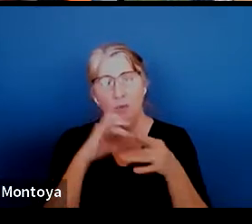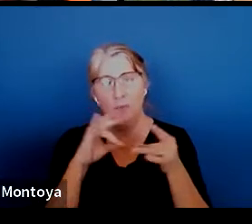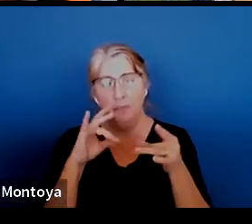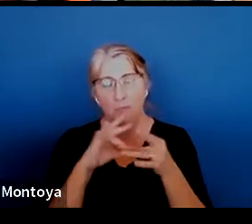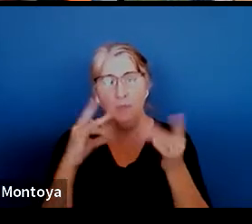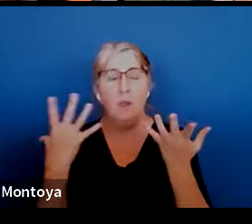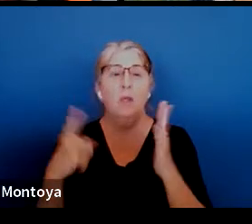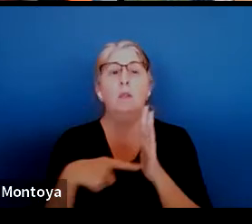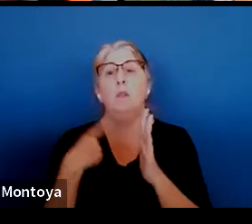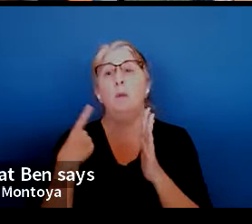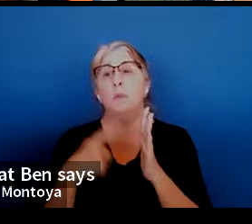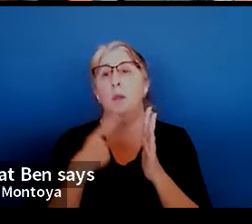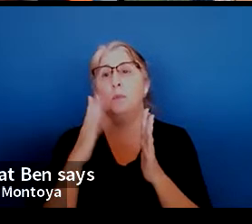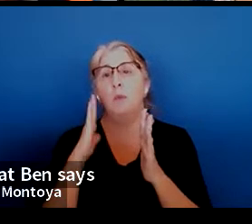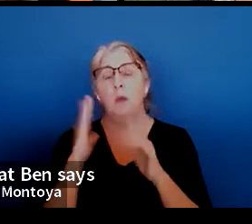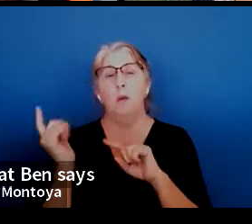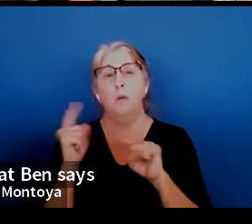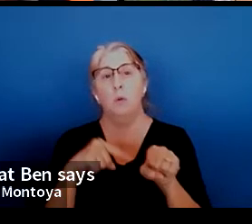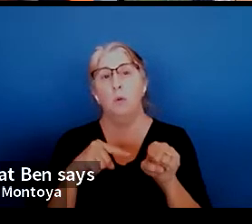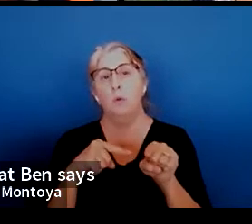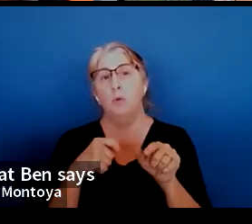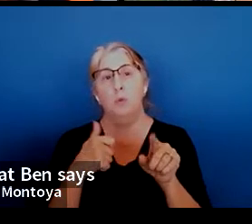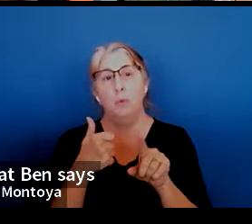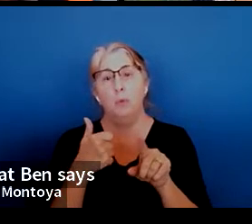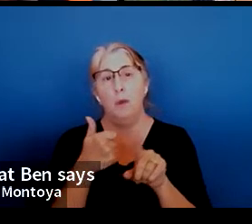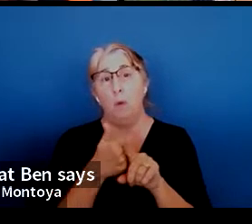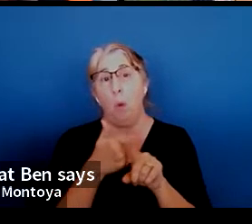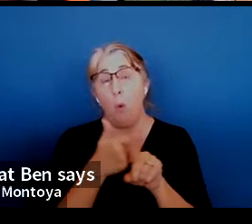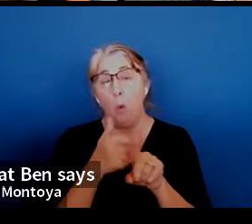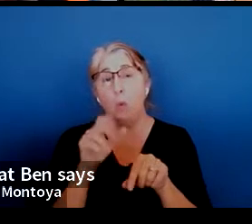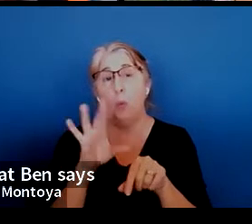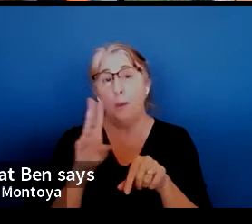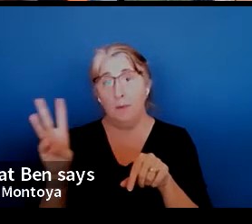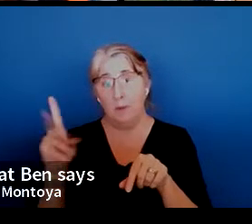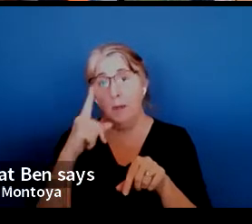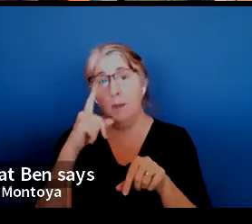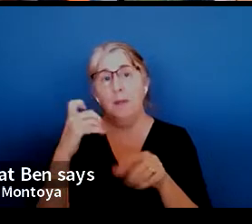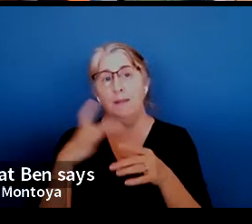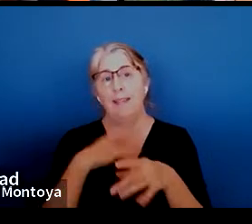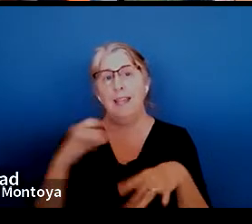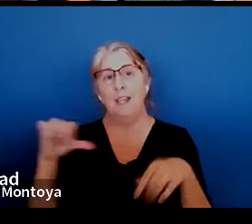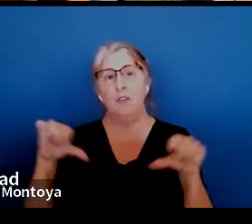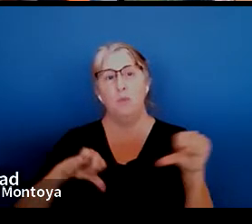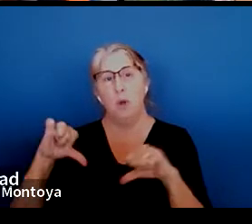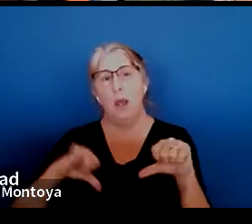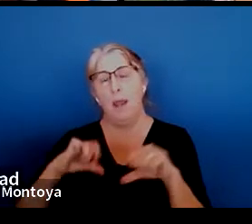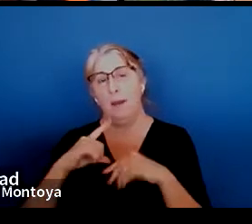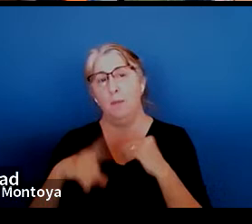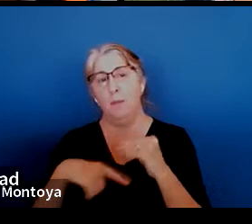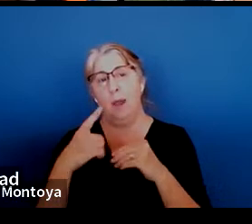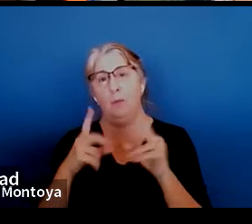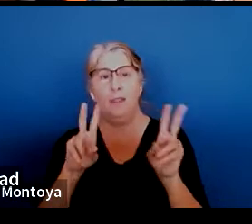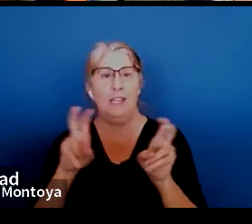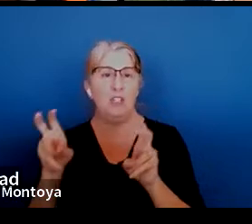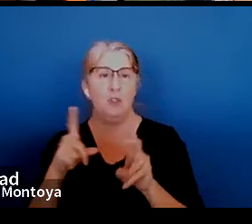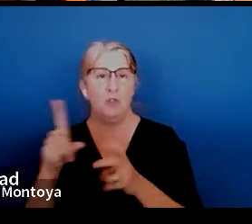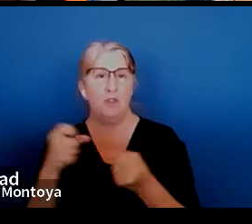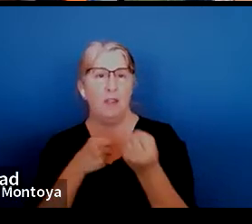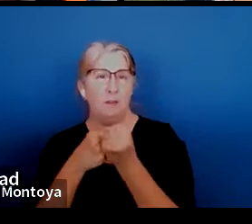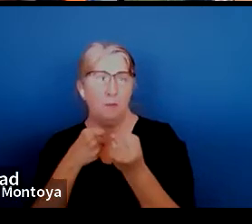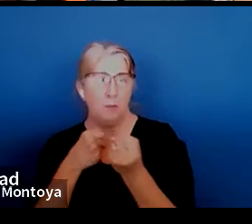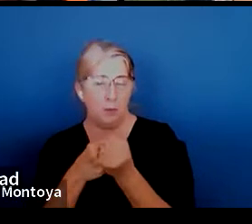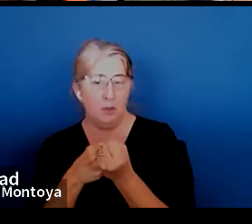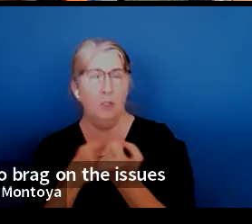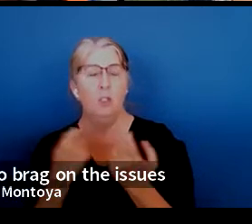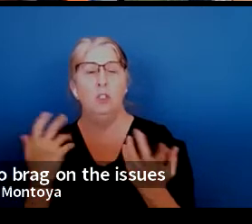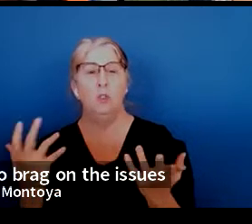Sometimes I'll head to their own websites because they tend to like to brag on the issues that they stand for.